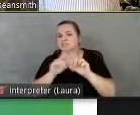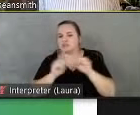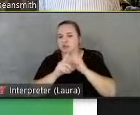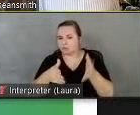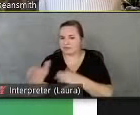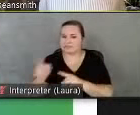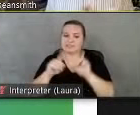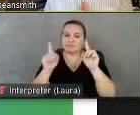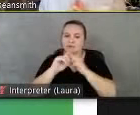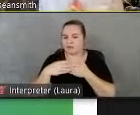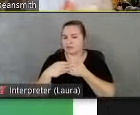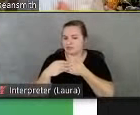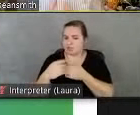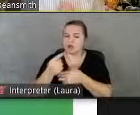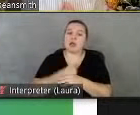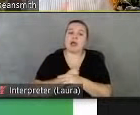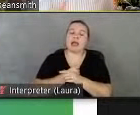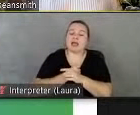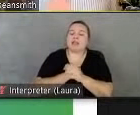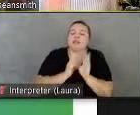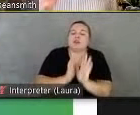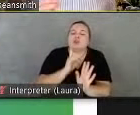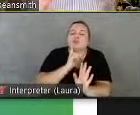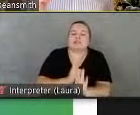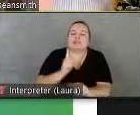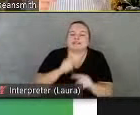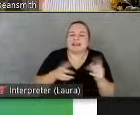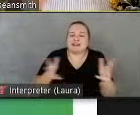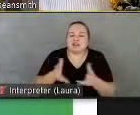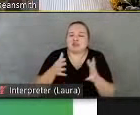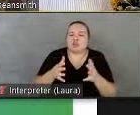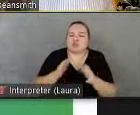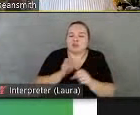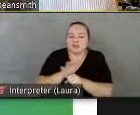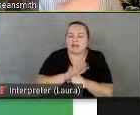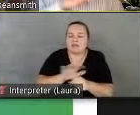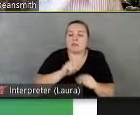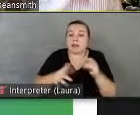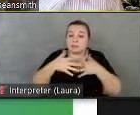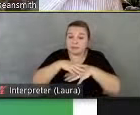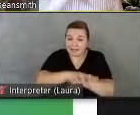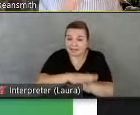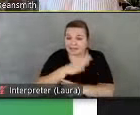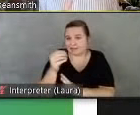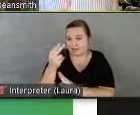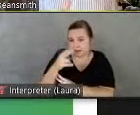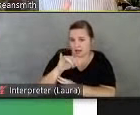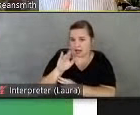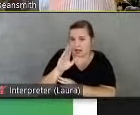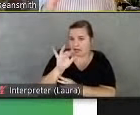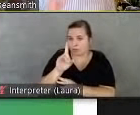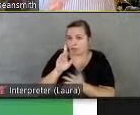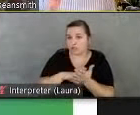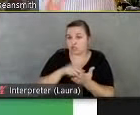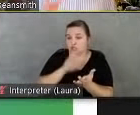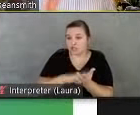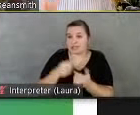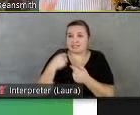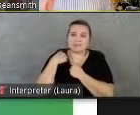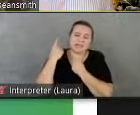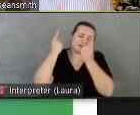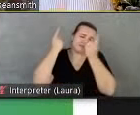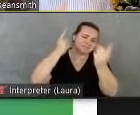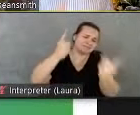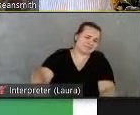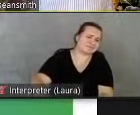flexibility. And I can't urge this enough, folks. Blended and hybrid learning has been around for years, and it's been shown to be